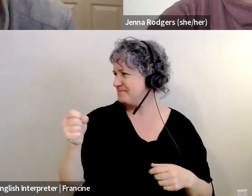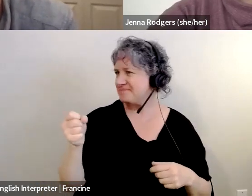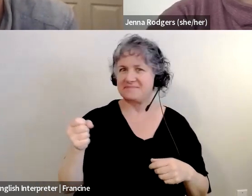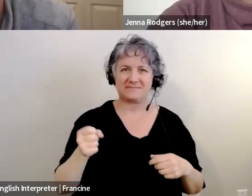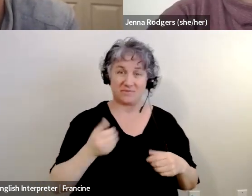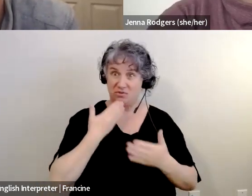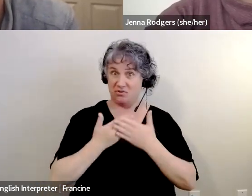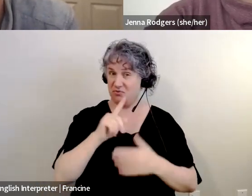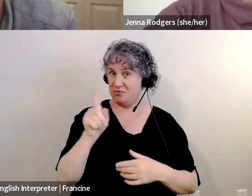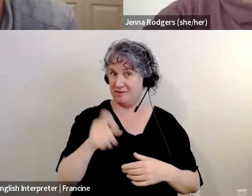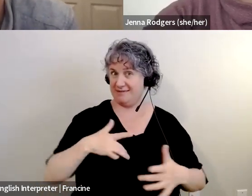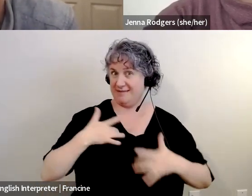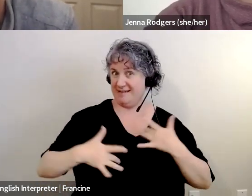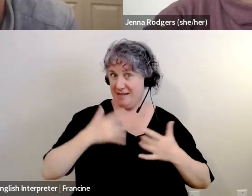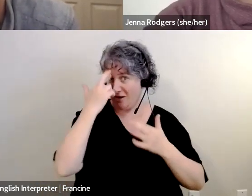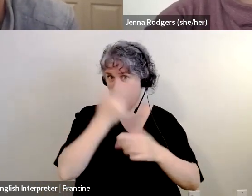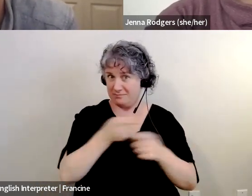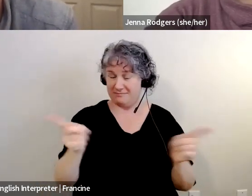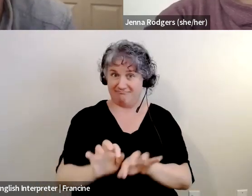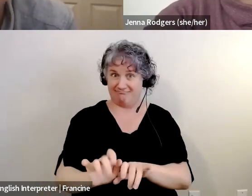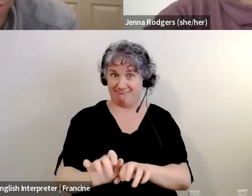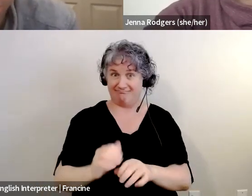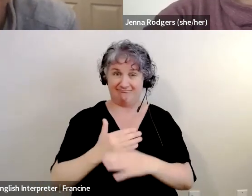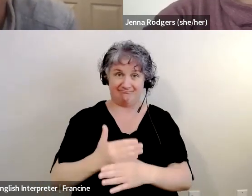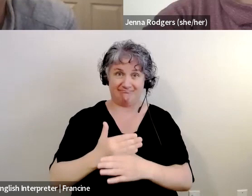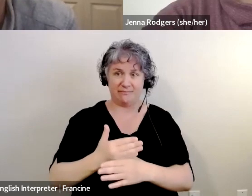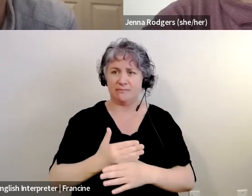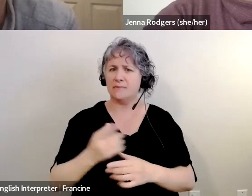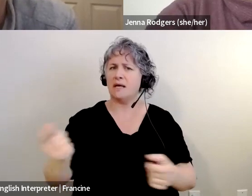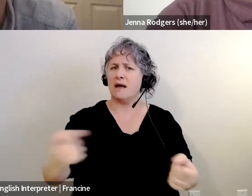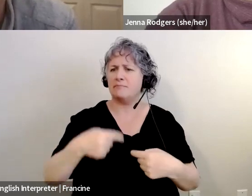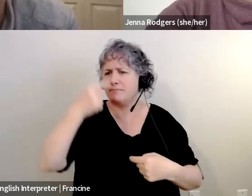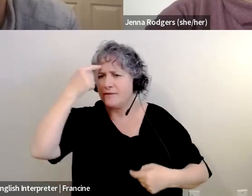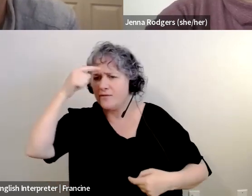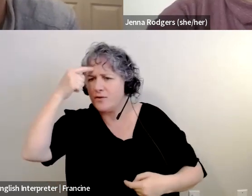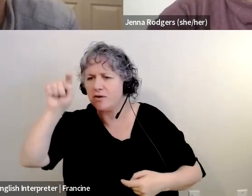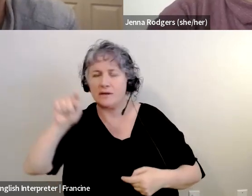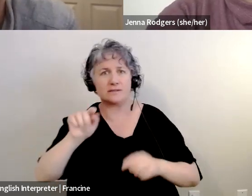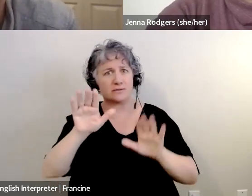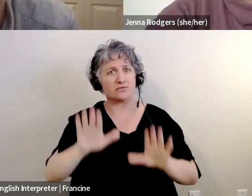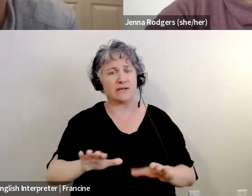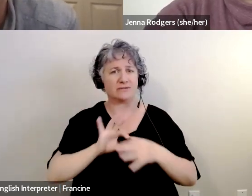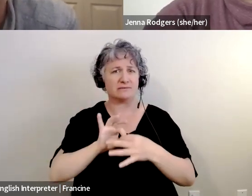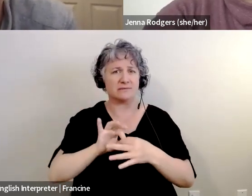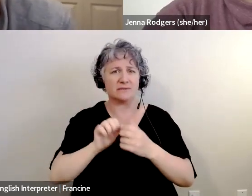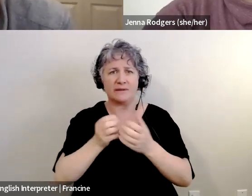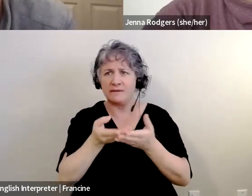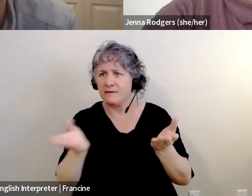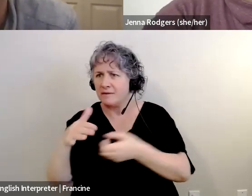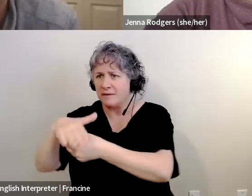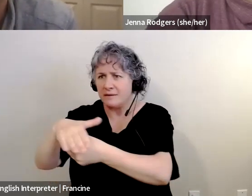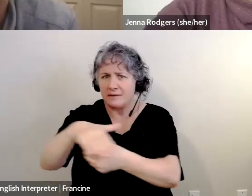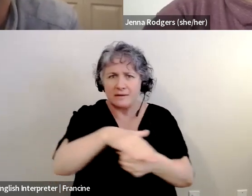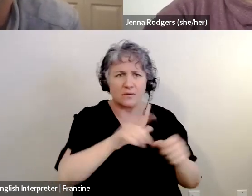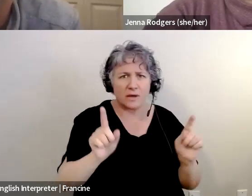exciting question. I hope folks do share too. But seeing why folks are here, it's great to, again, connect with where people are coming from, honor and